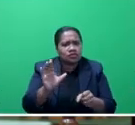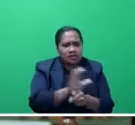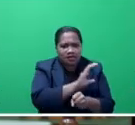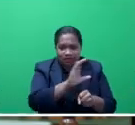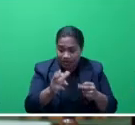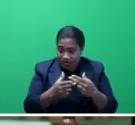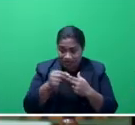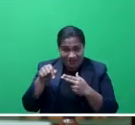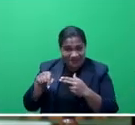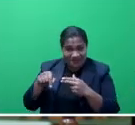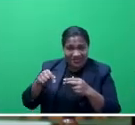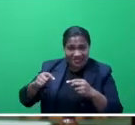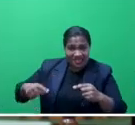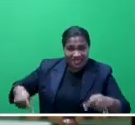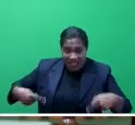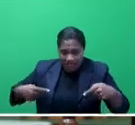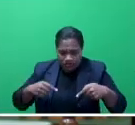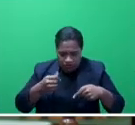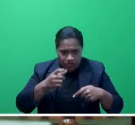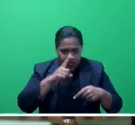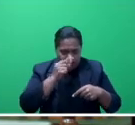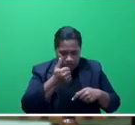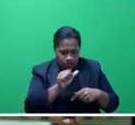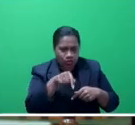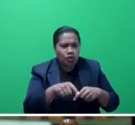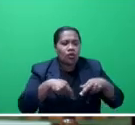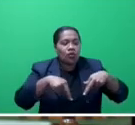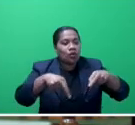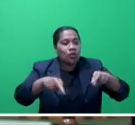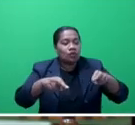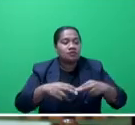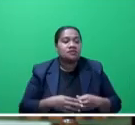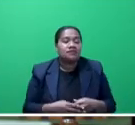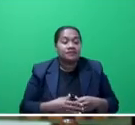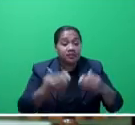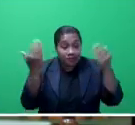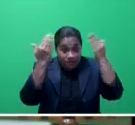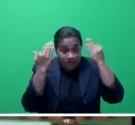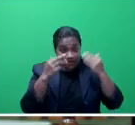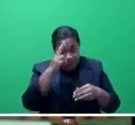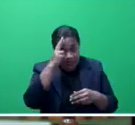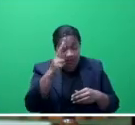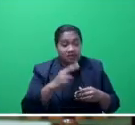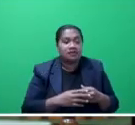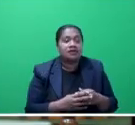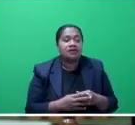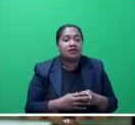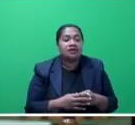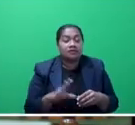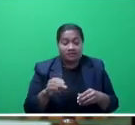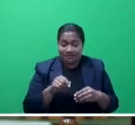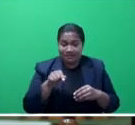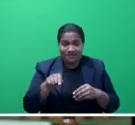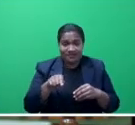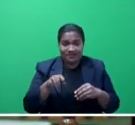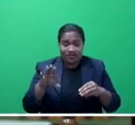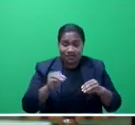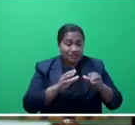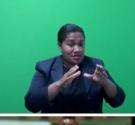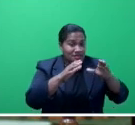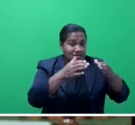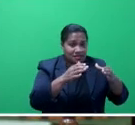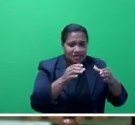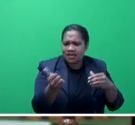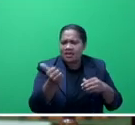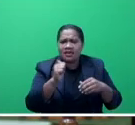tire to lay on our roads. Mr. Speaker, sir, to incentivize investments in the recycling sector, any new investment